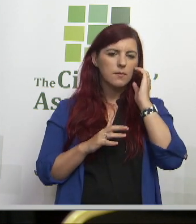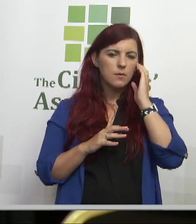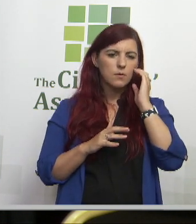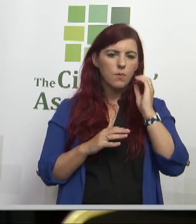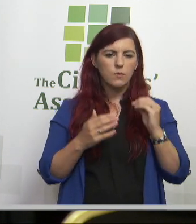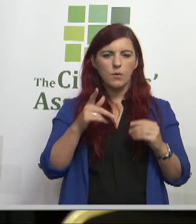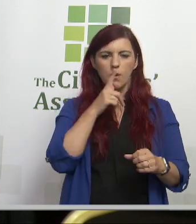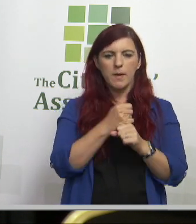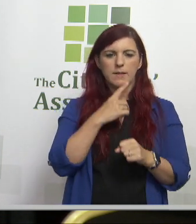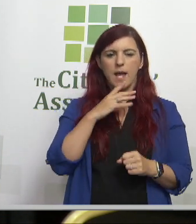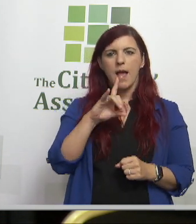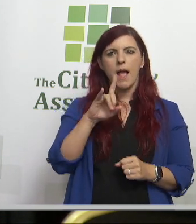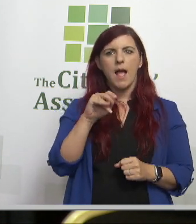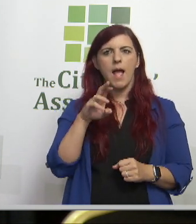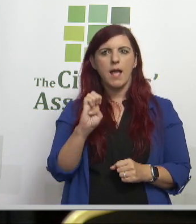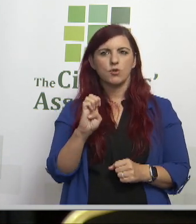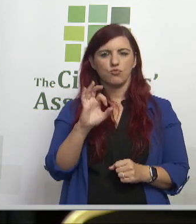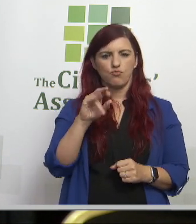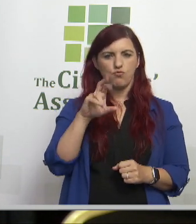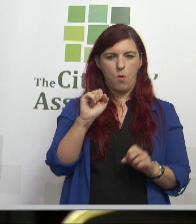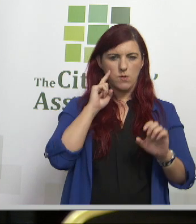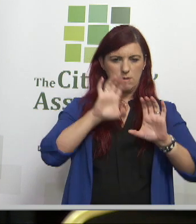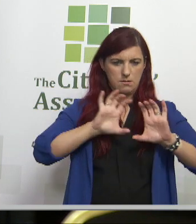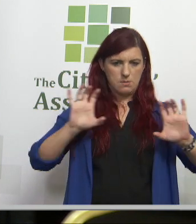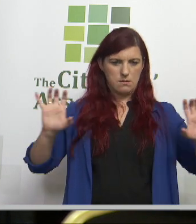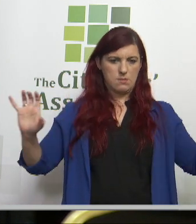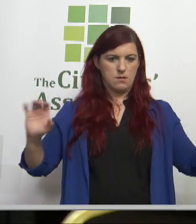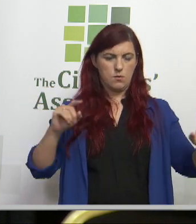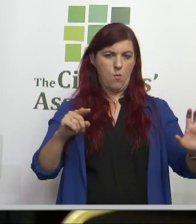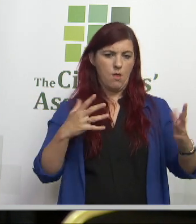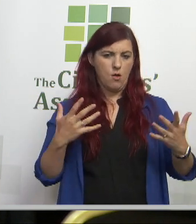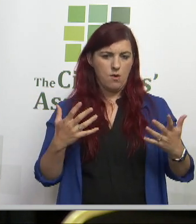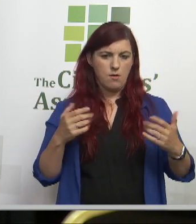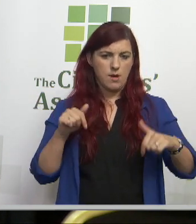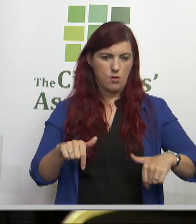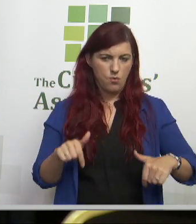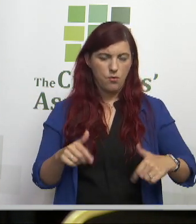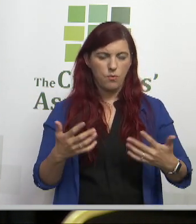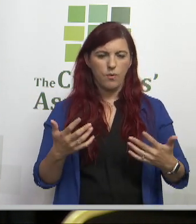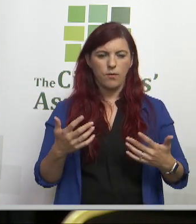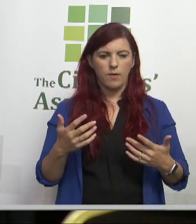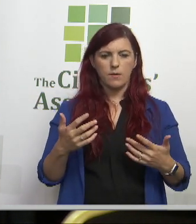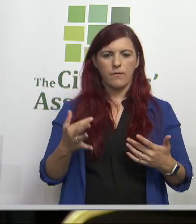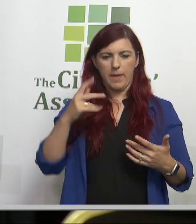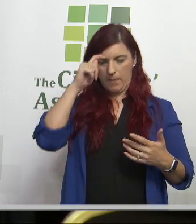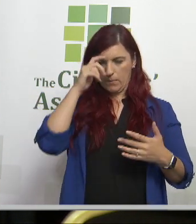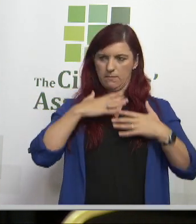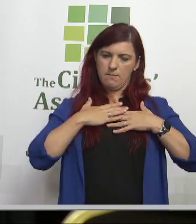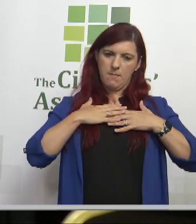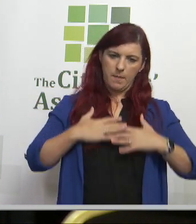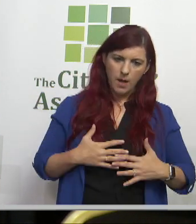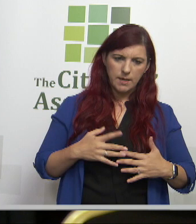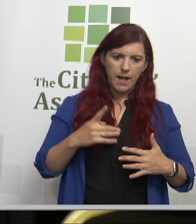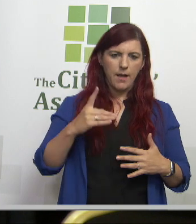are a living network in themselves, and they link together our habitats in Ireland. So if you think of your body, think of your